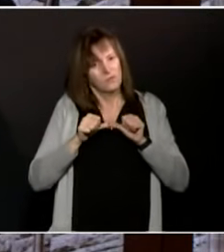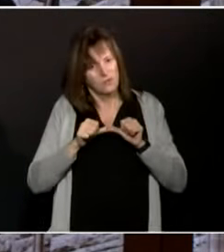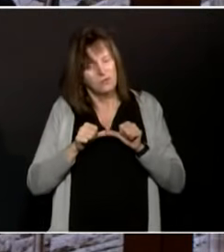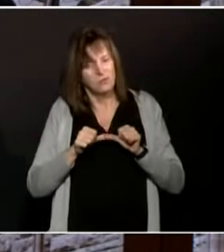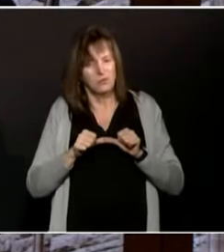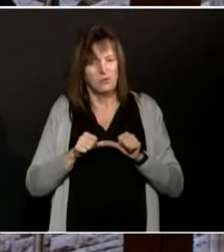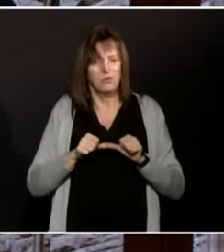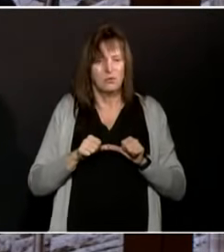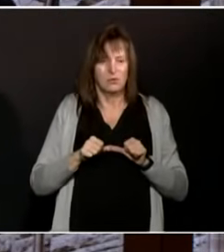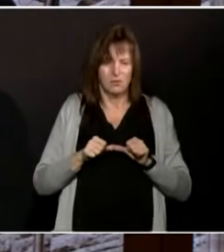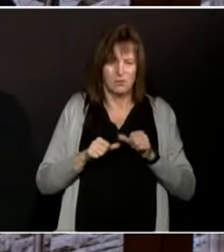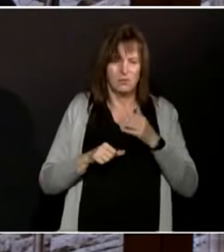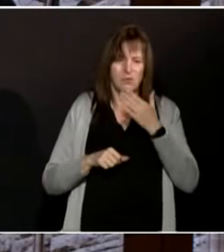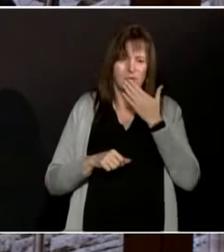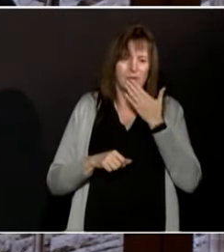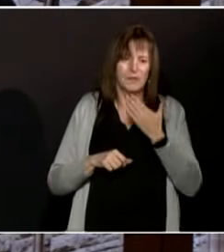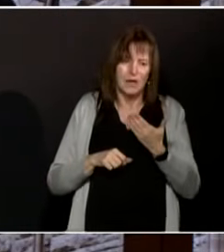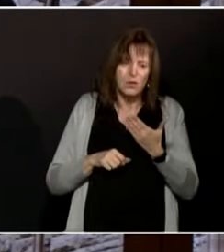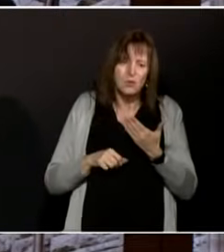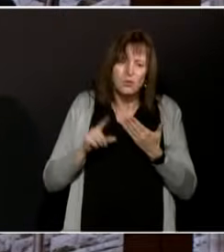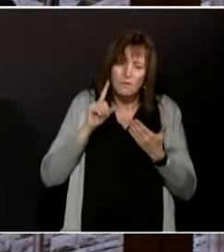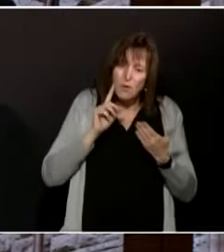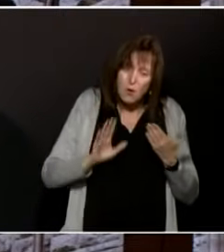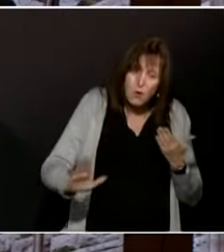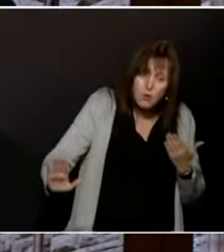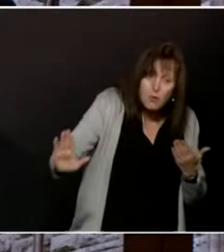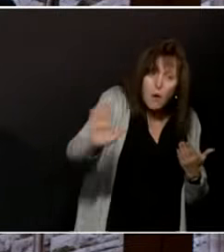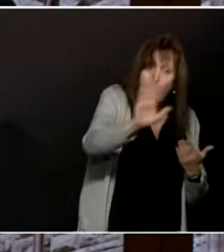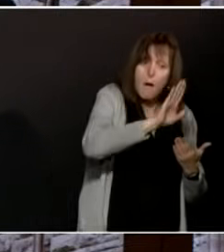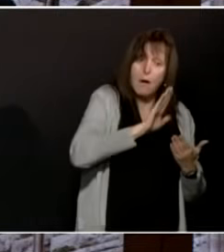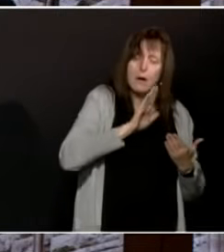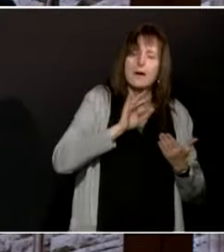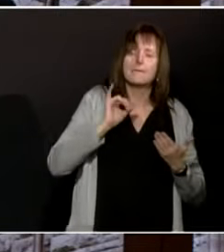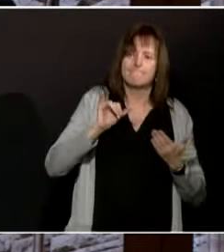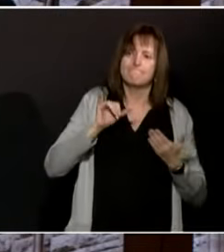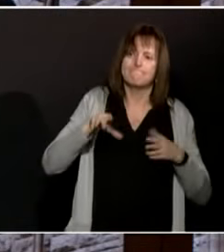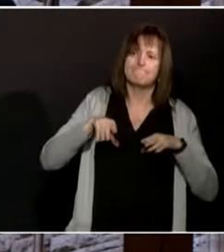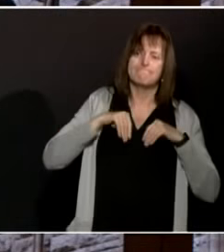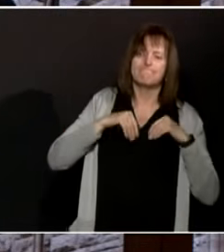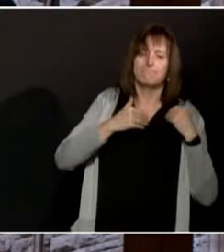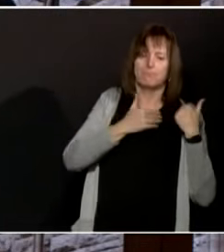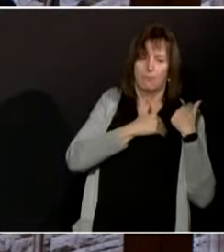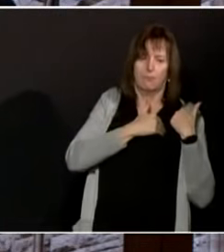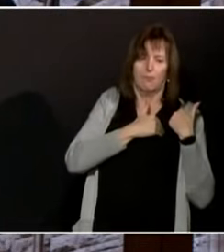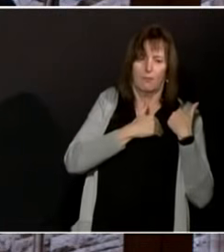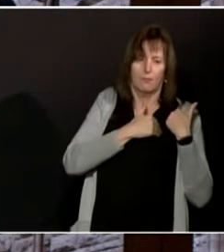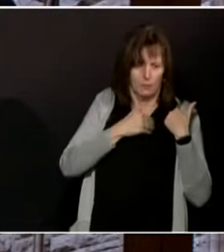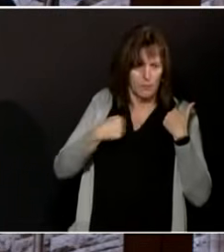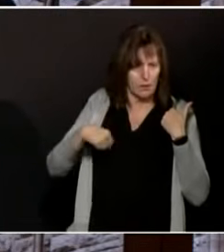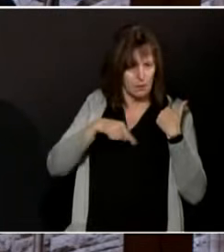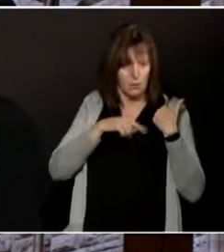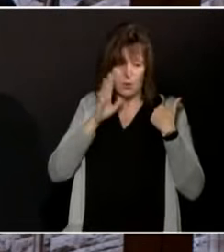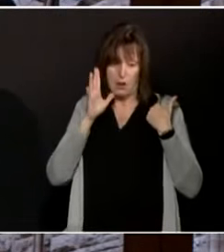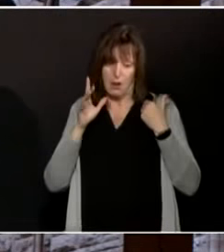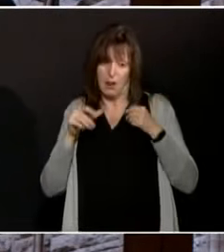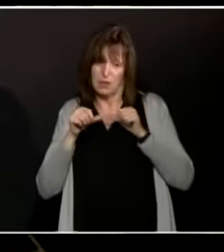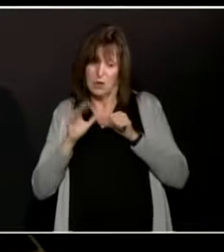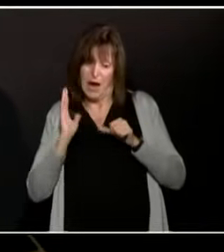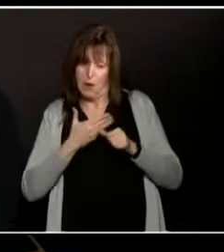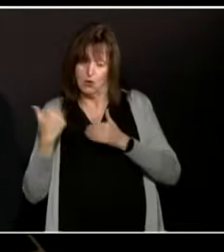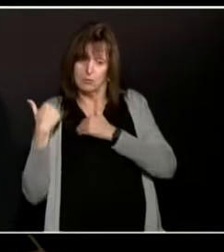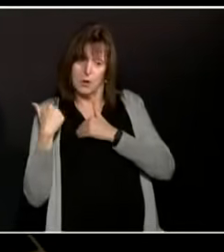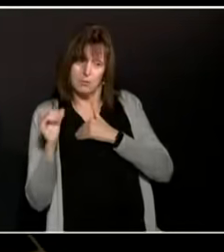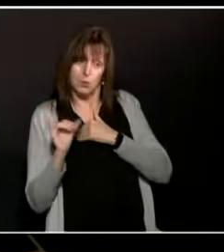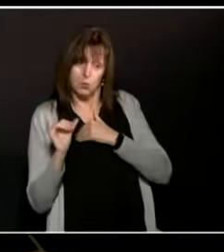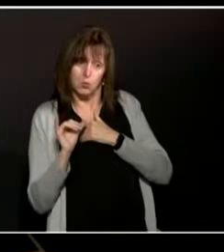you for what you're going to do, and we'll continue to do our part. And with that, I'm going to hand over to the media for questions. We'll go to the